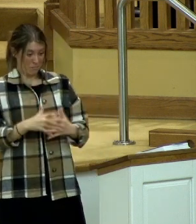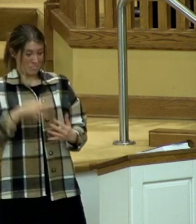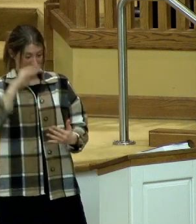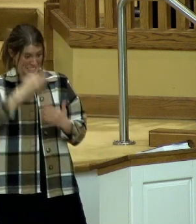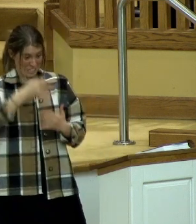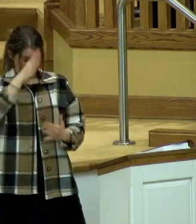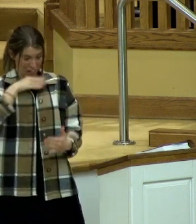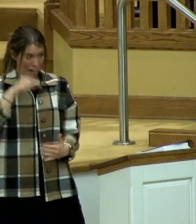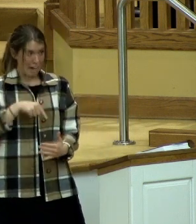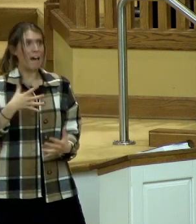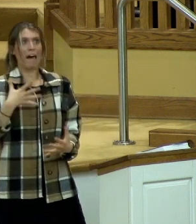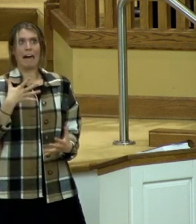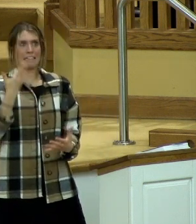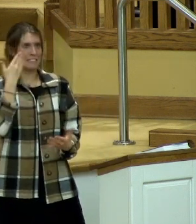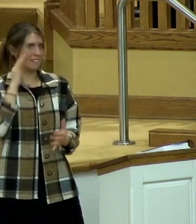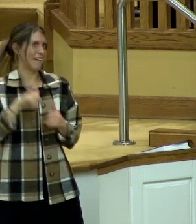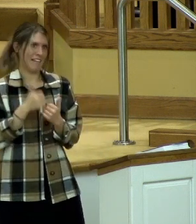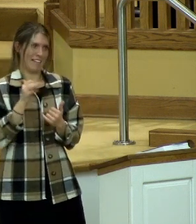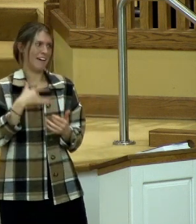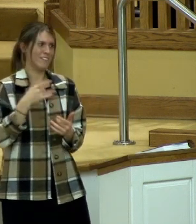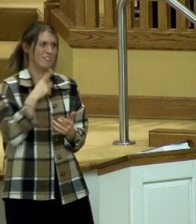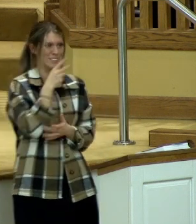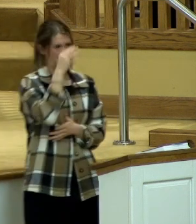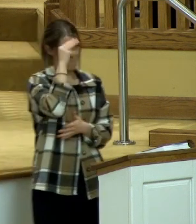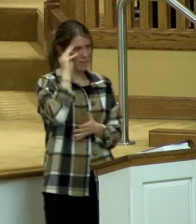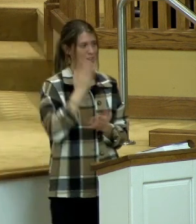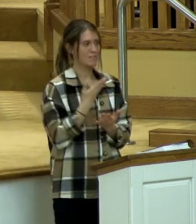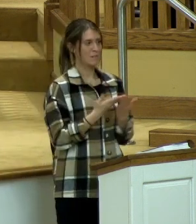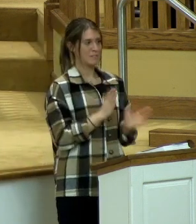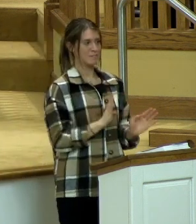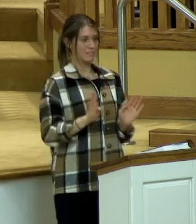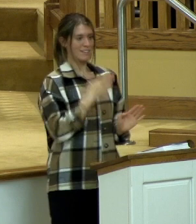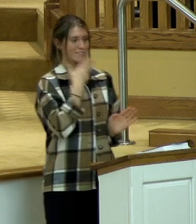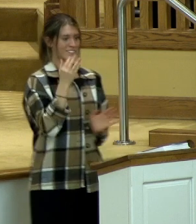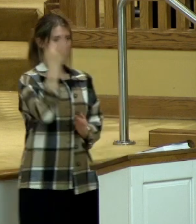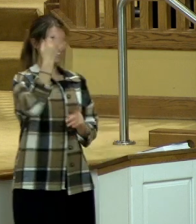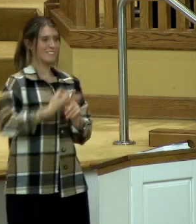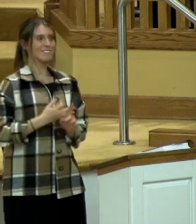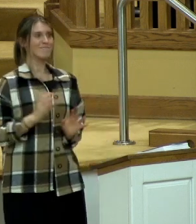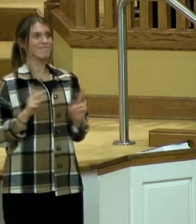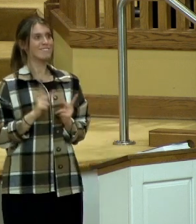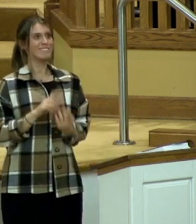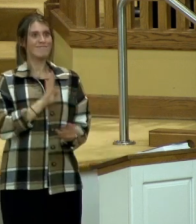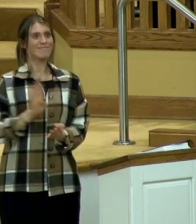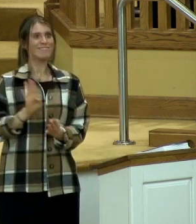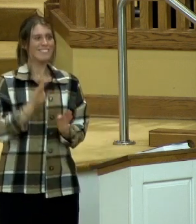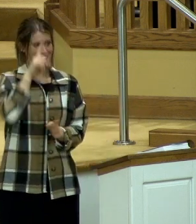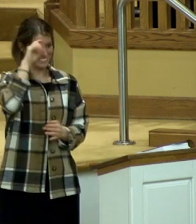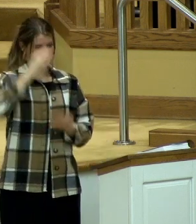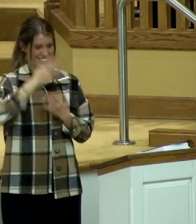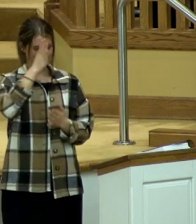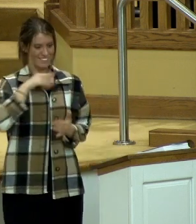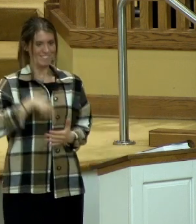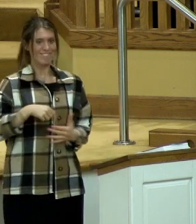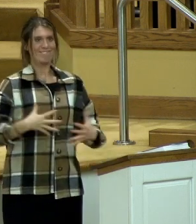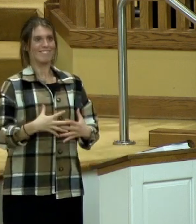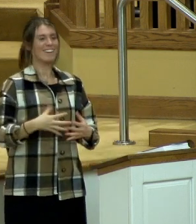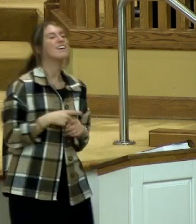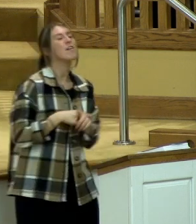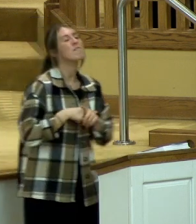womb for 9 months. I mean, that's, I mean, you talk about Mary probably behaved better in those 9 months than she had ever behaved in her life, man, carrying the Son of God in her womb.